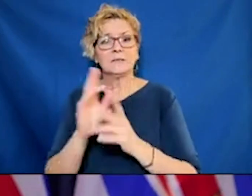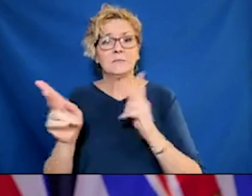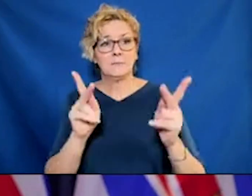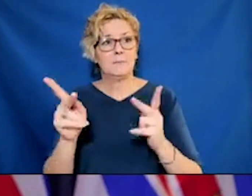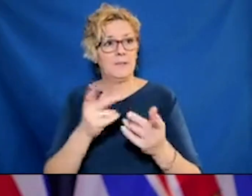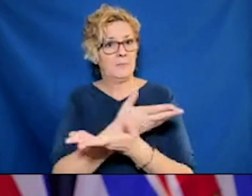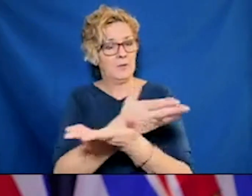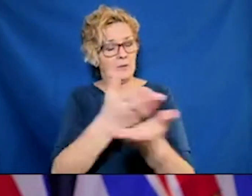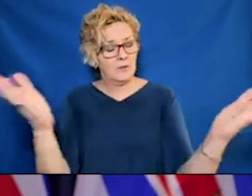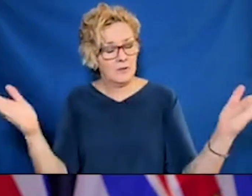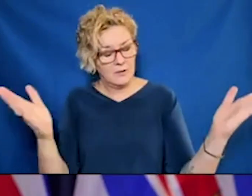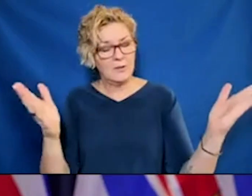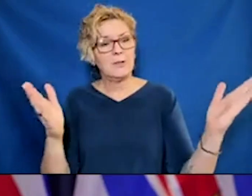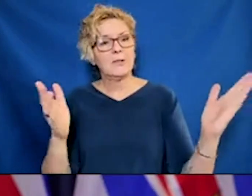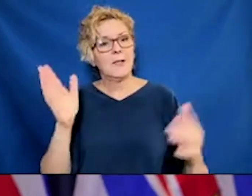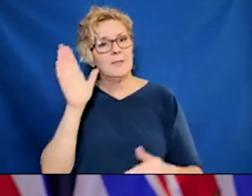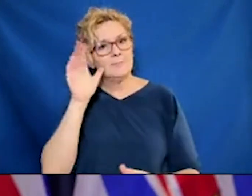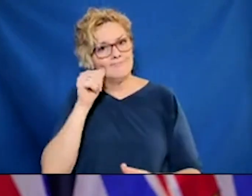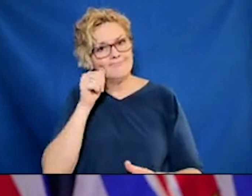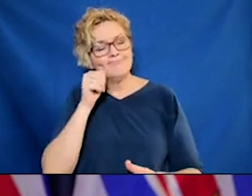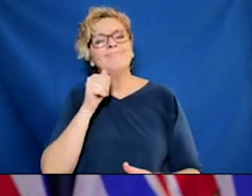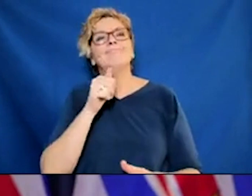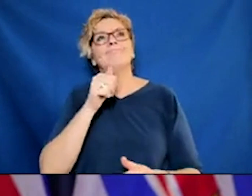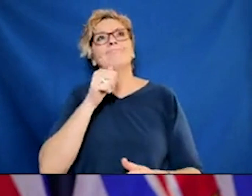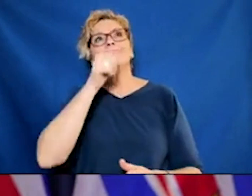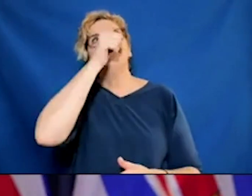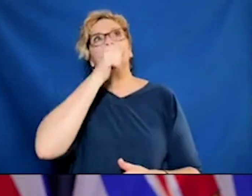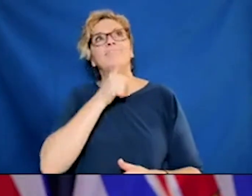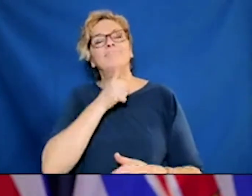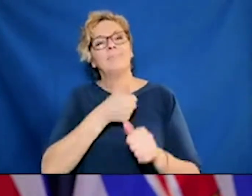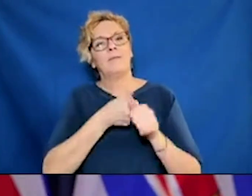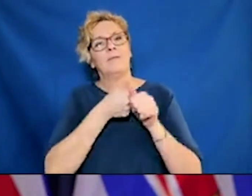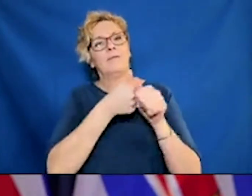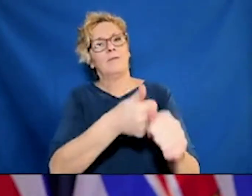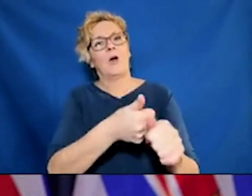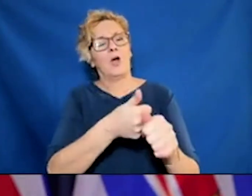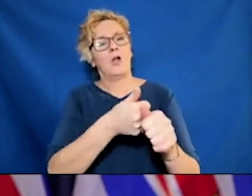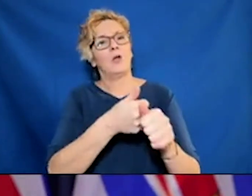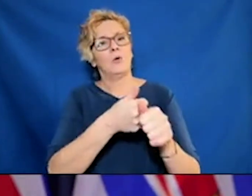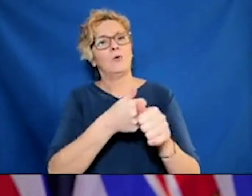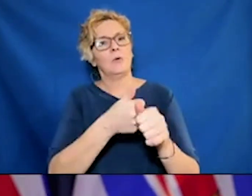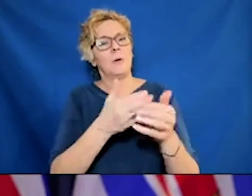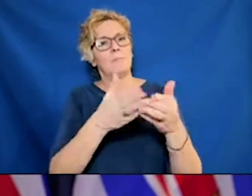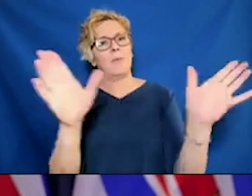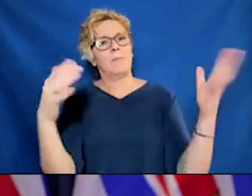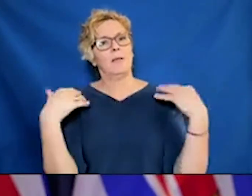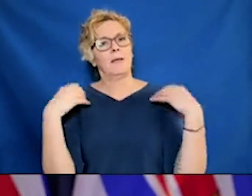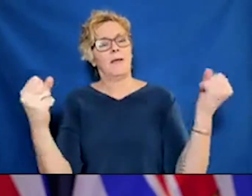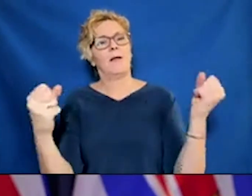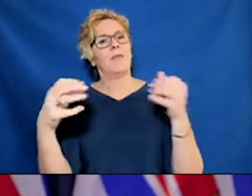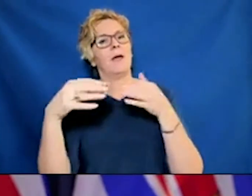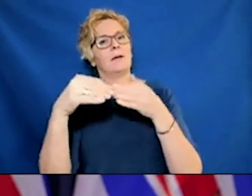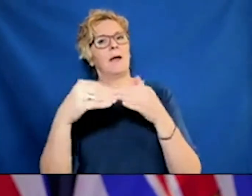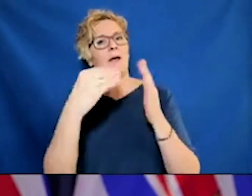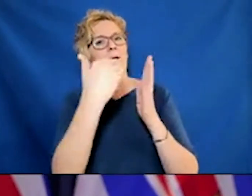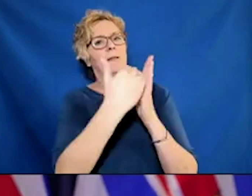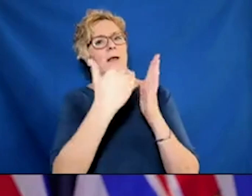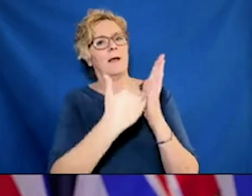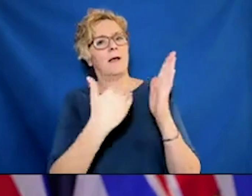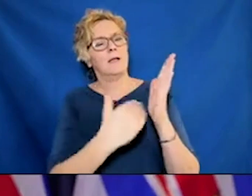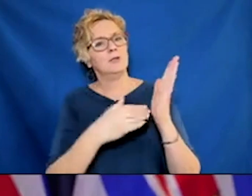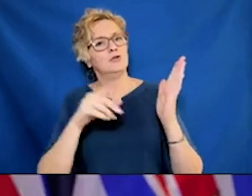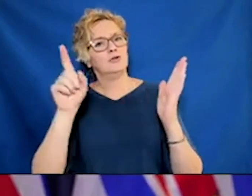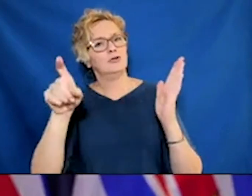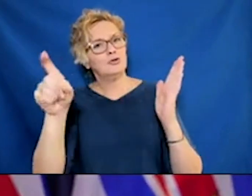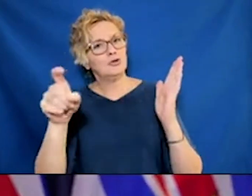health guidance, to continue to follow that right now. It's critically important, especially in this period between now